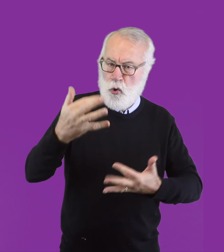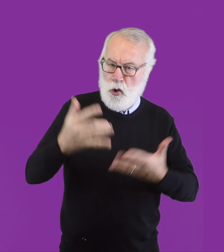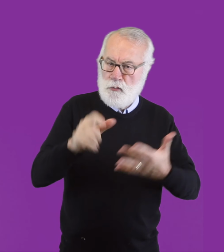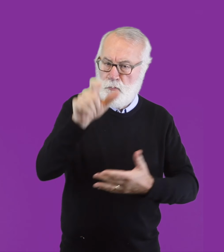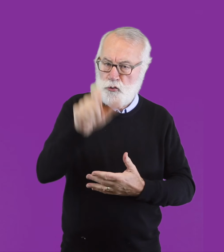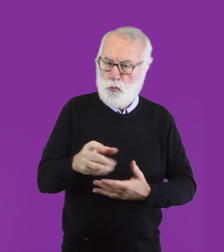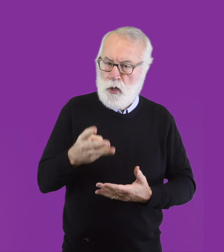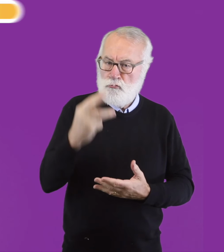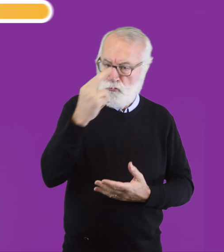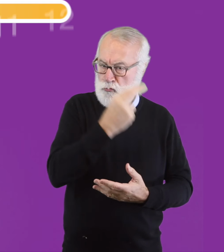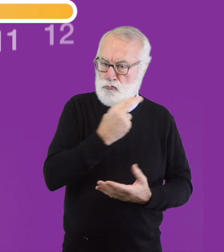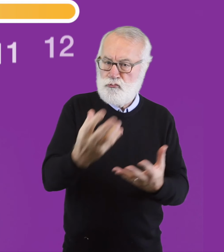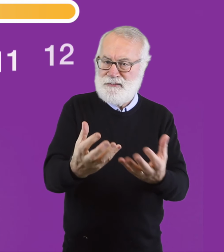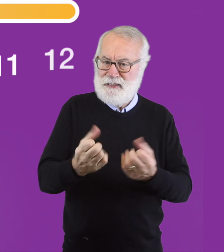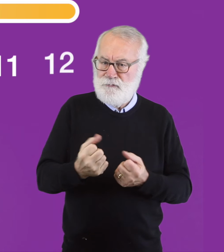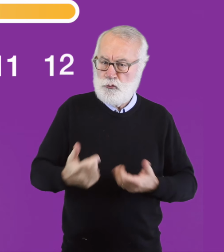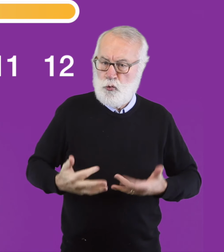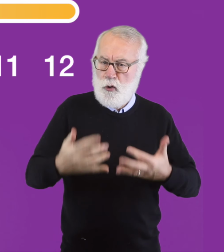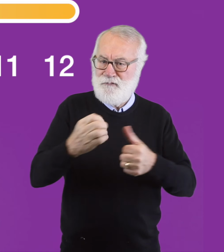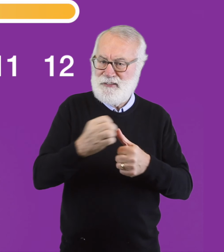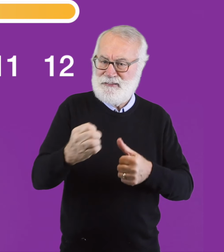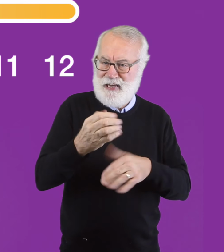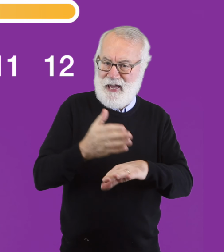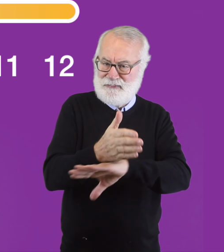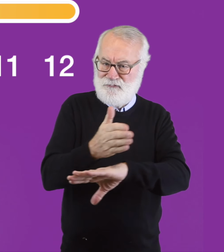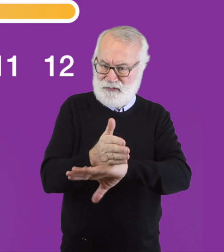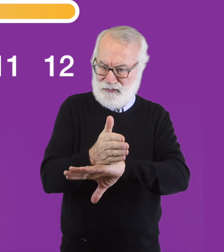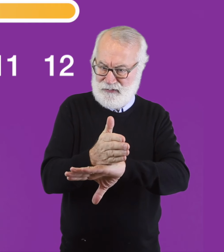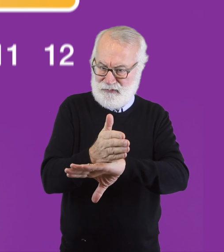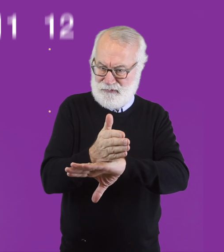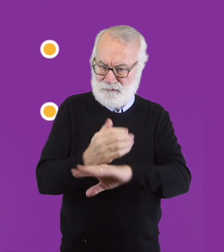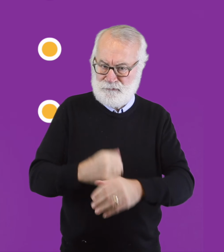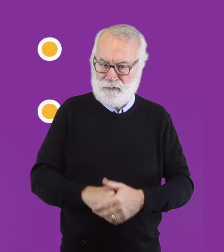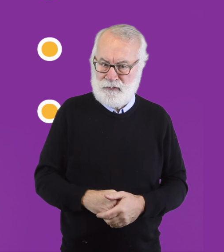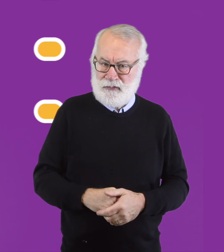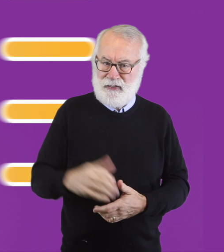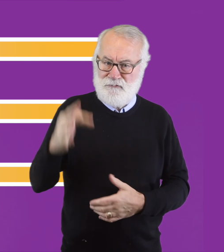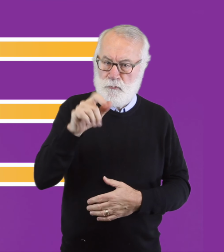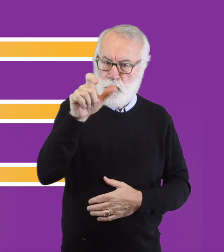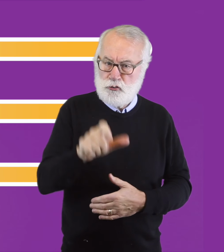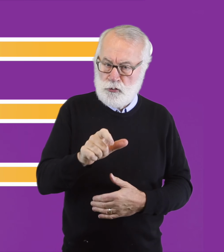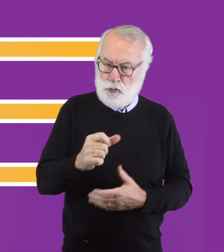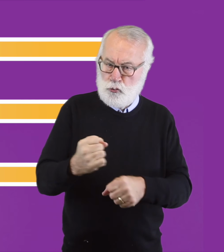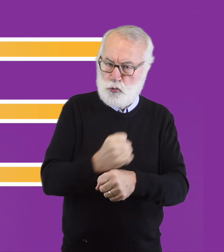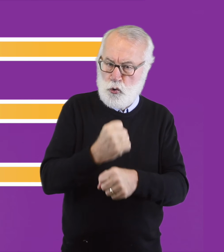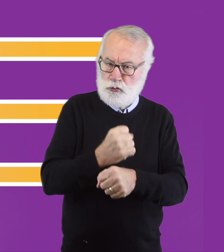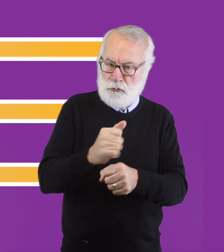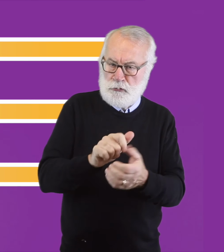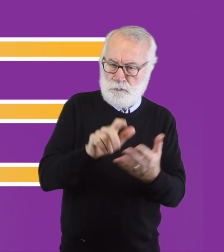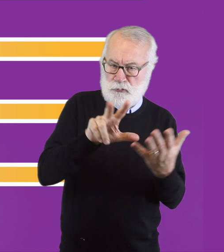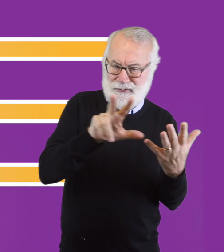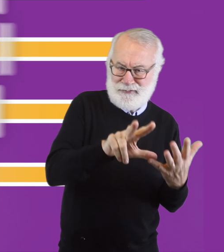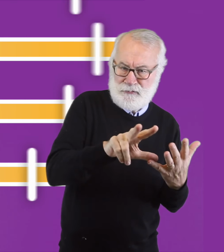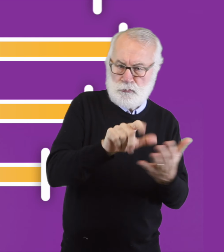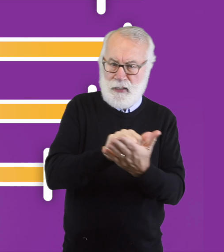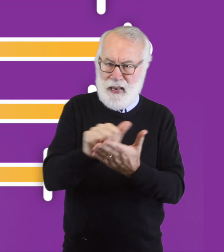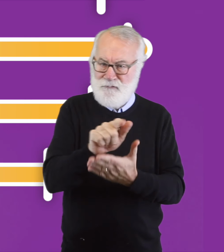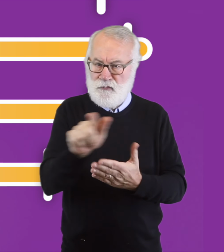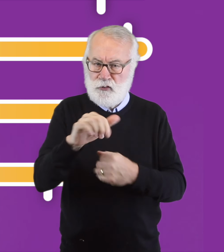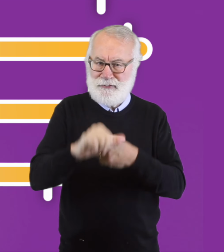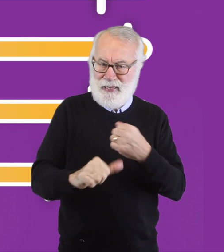this choice. Each descriptor has a point score and a person will receive a score for each activity.